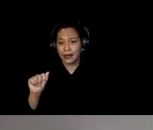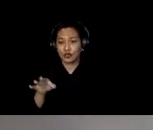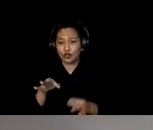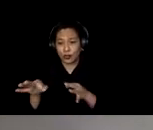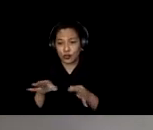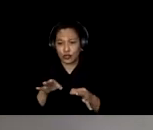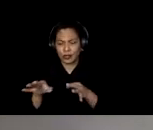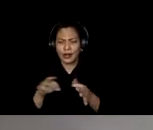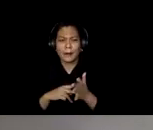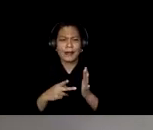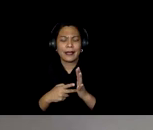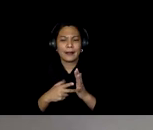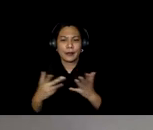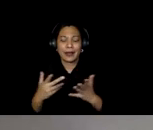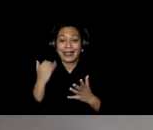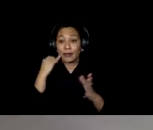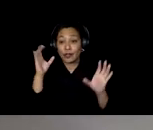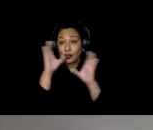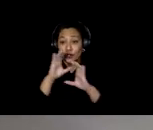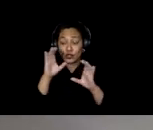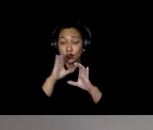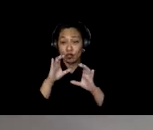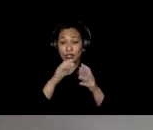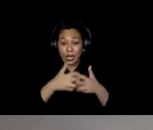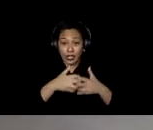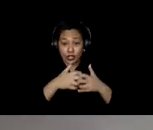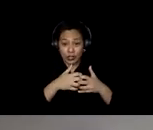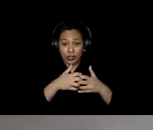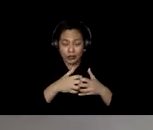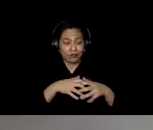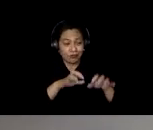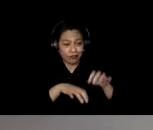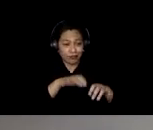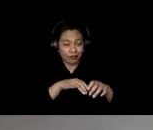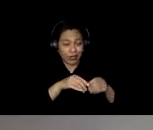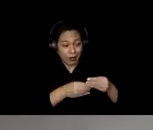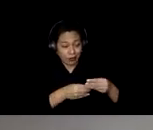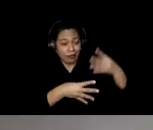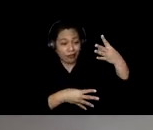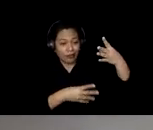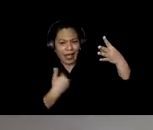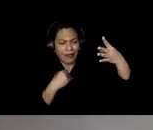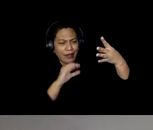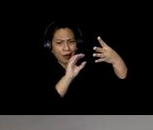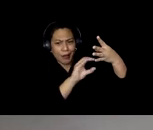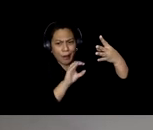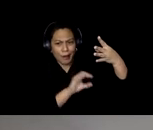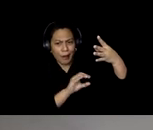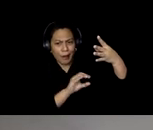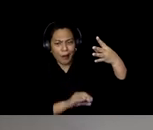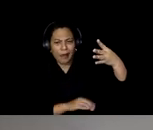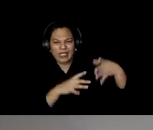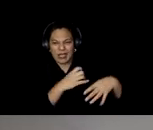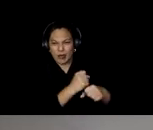see on a search engine results page that is like the summary of what the page is. It doesn't have a huge effect on